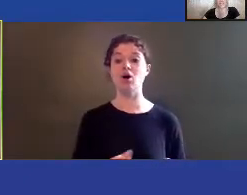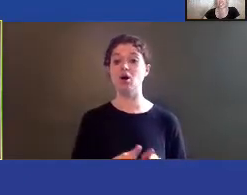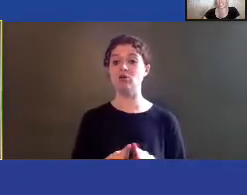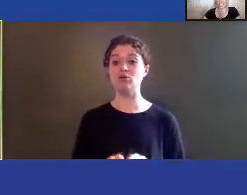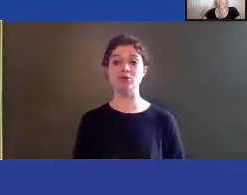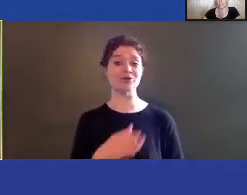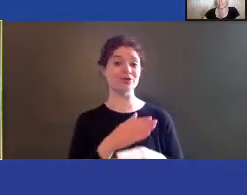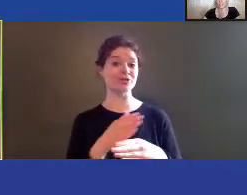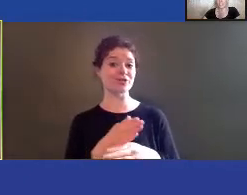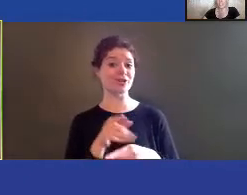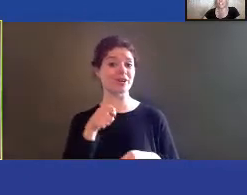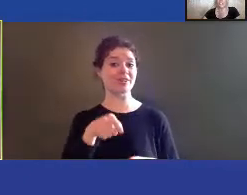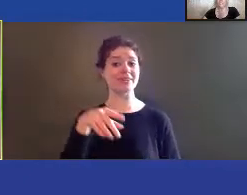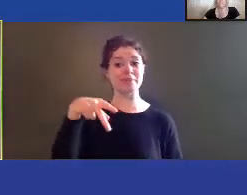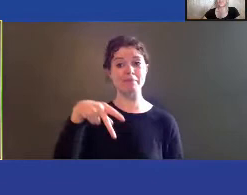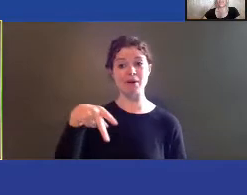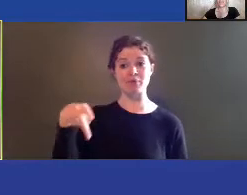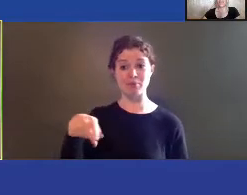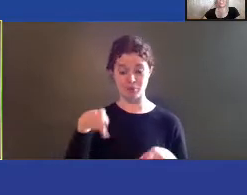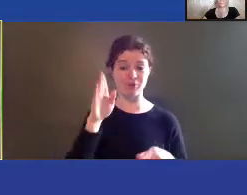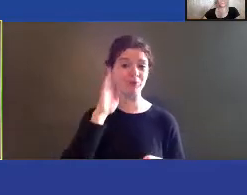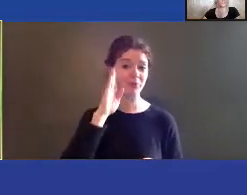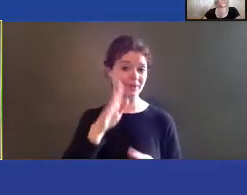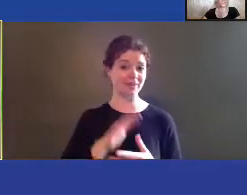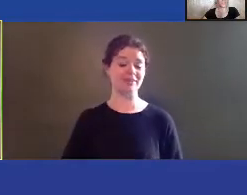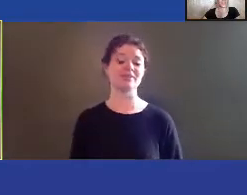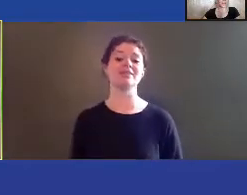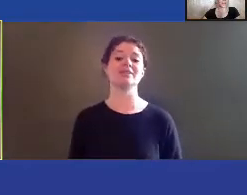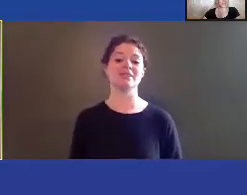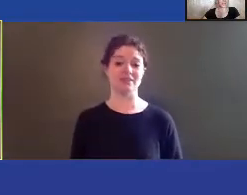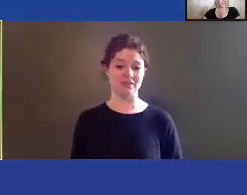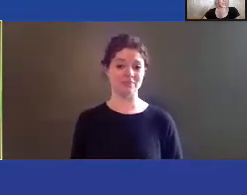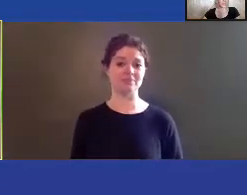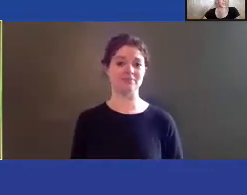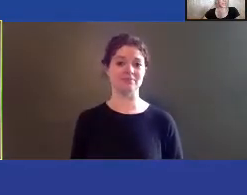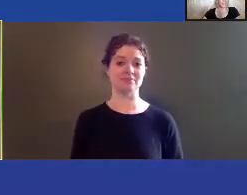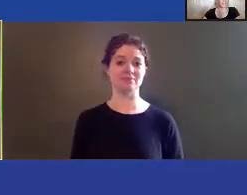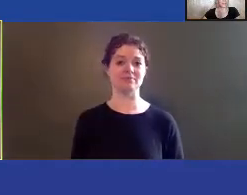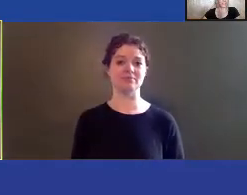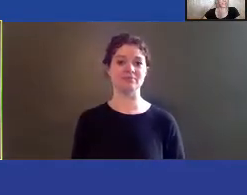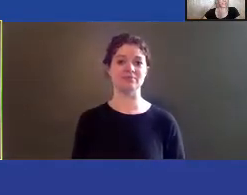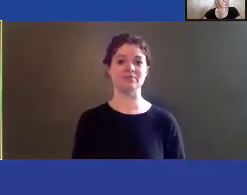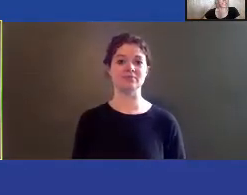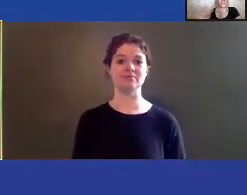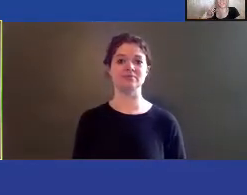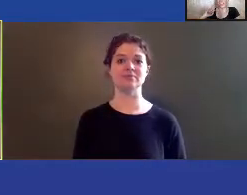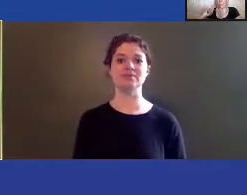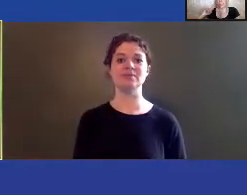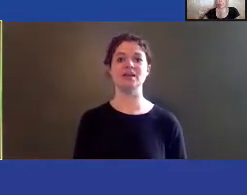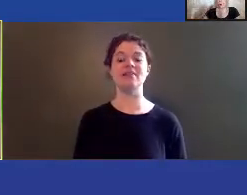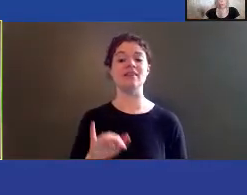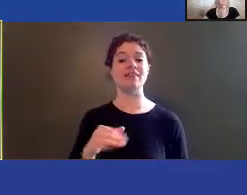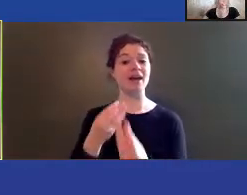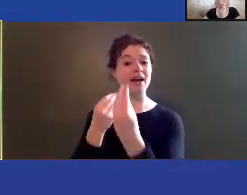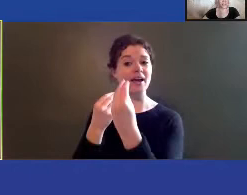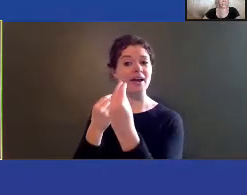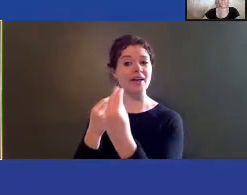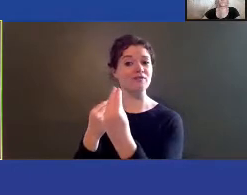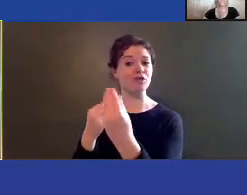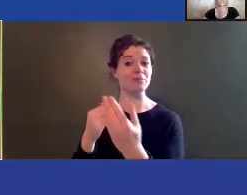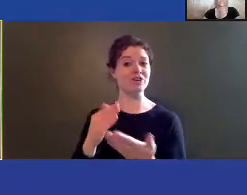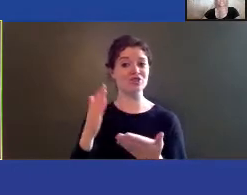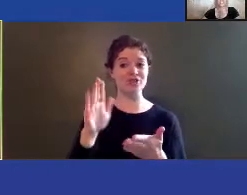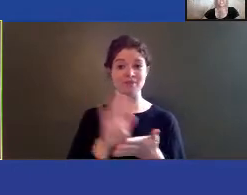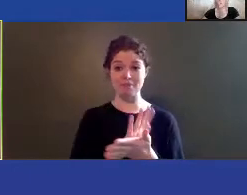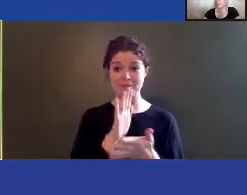of my slides from this presentation and to our Advocacy 101 information sheet. That has a whole bunch of links